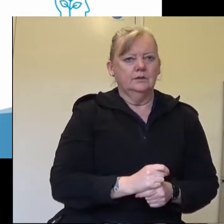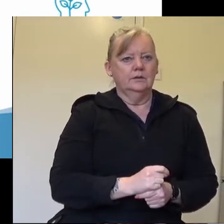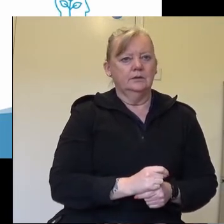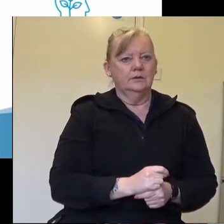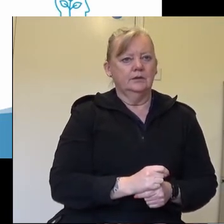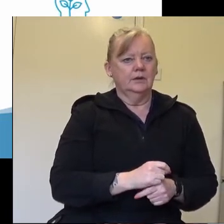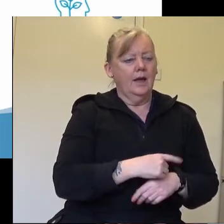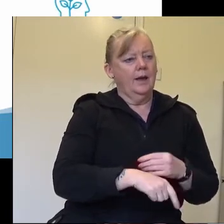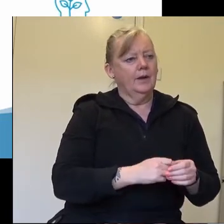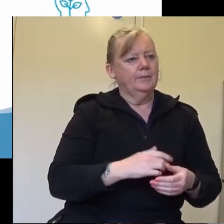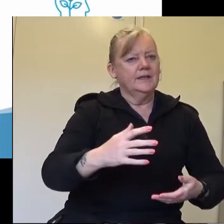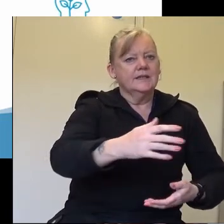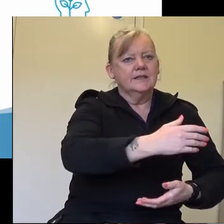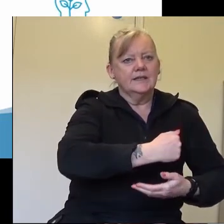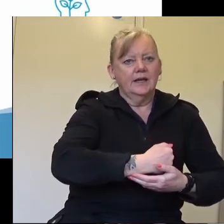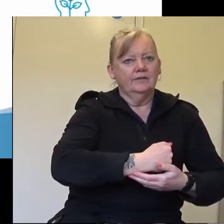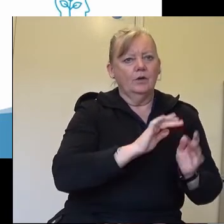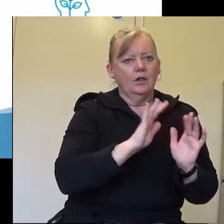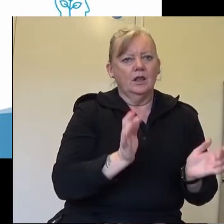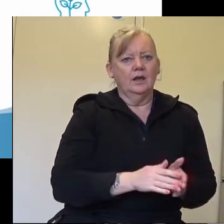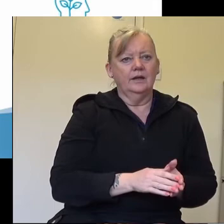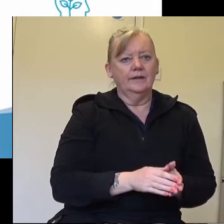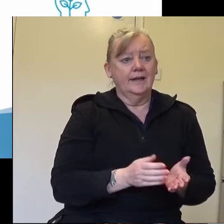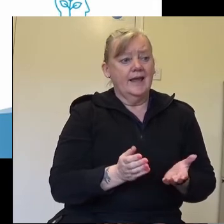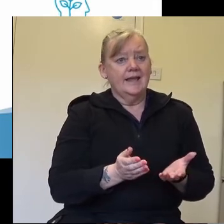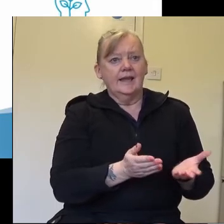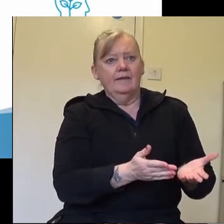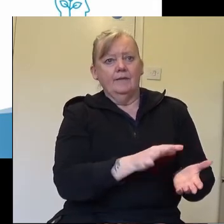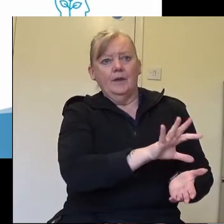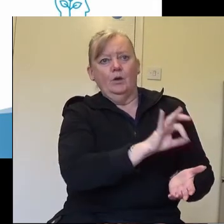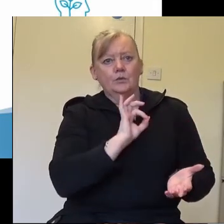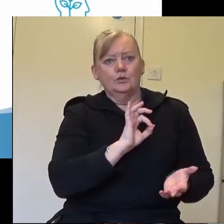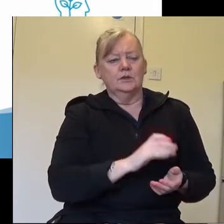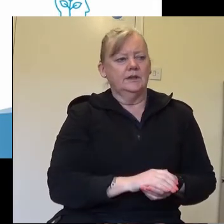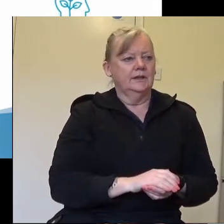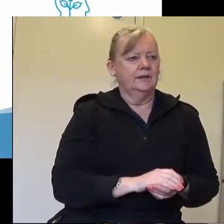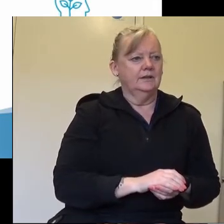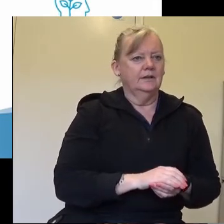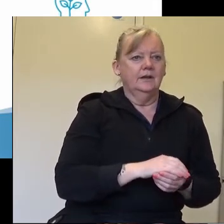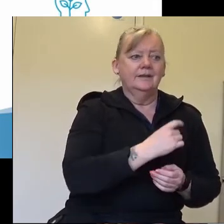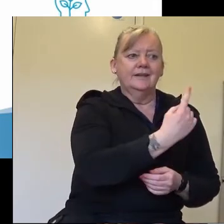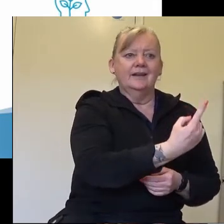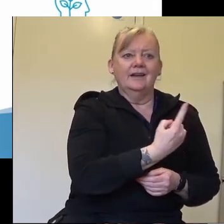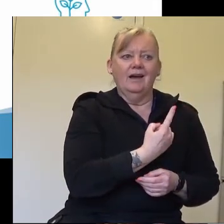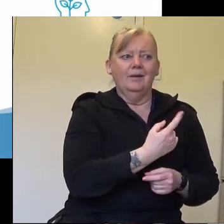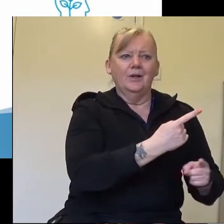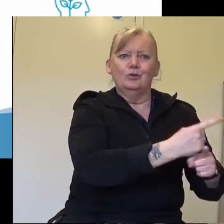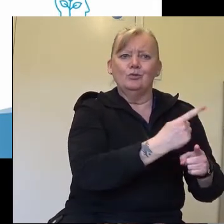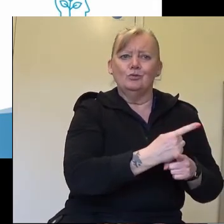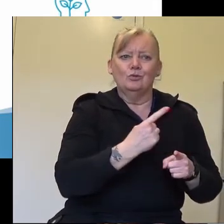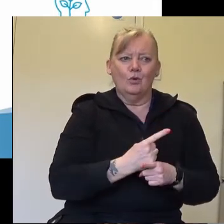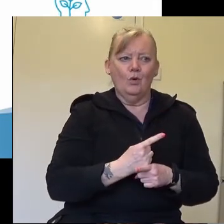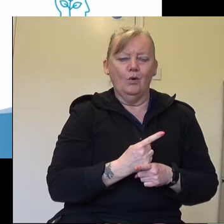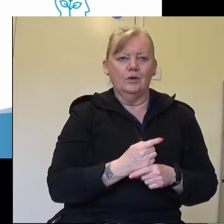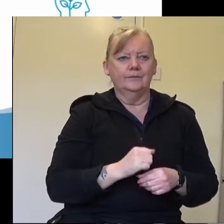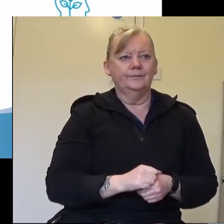children about being safe online, give them the opportunity and the authorization to come